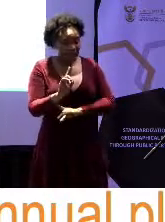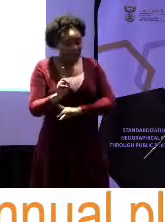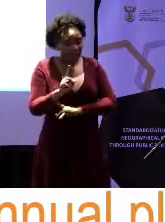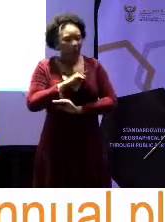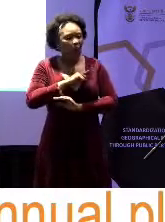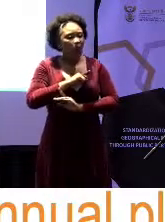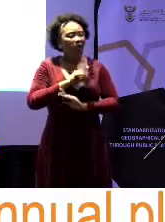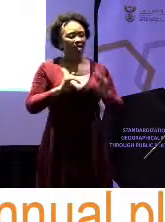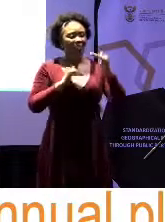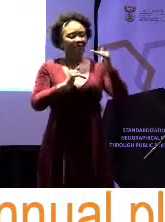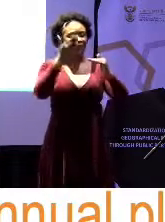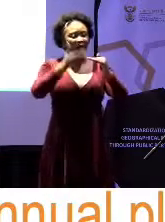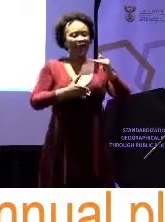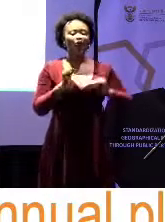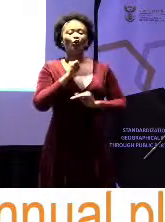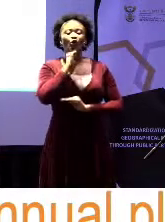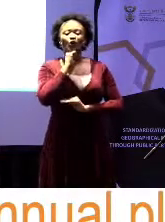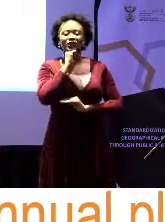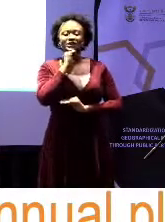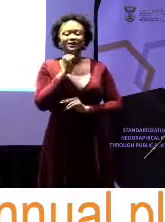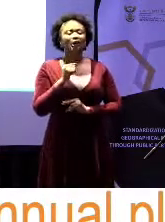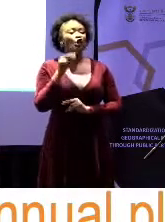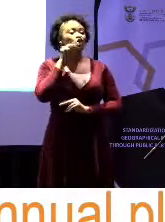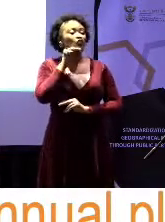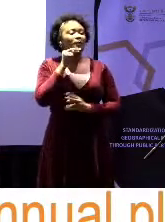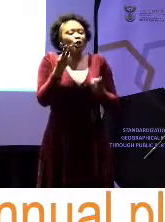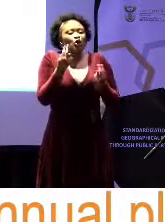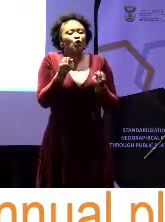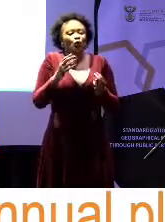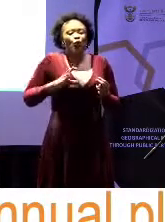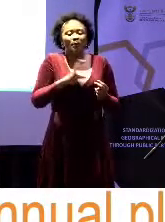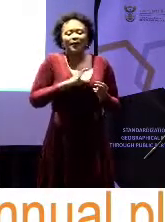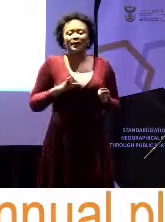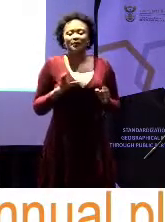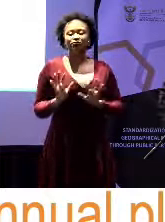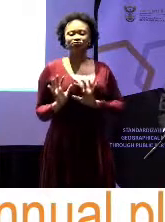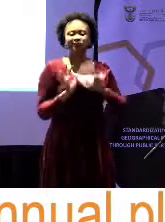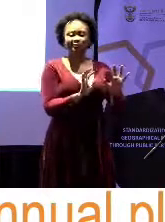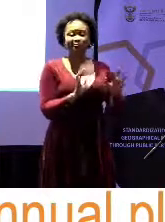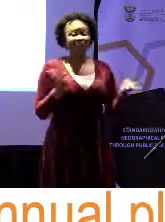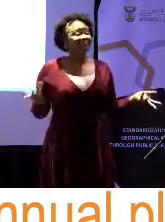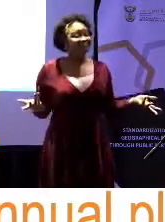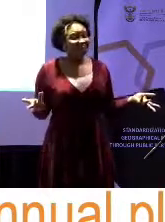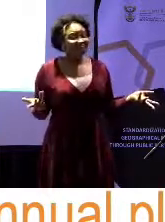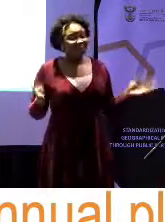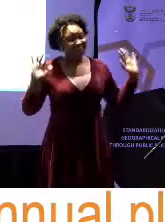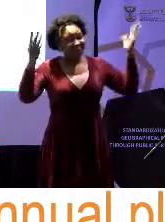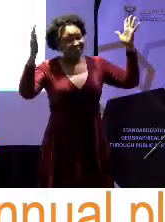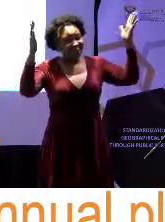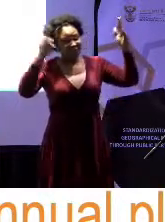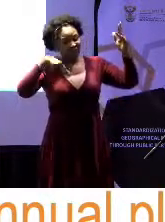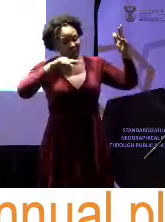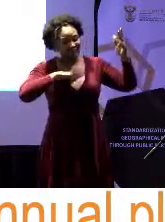August, November, new committee is in place. So, big up to us.